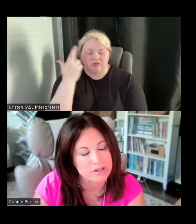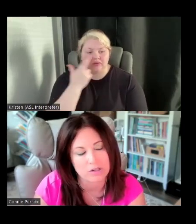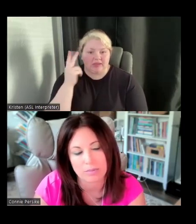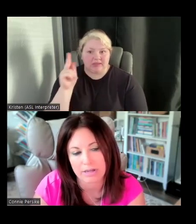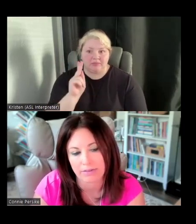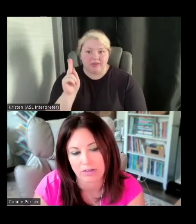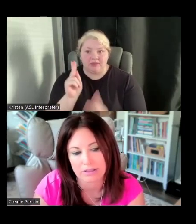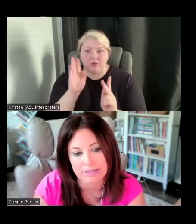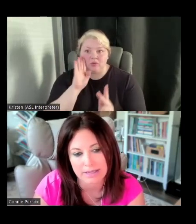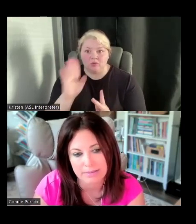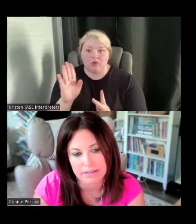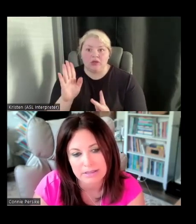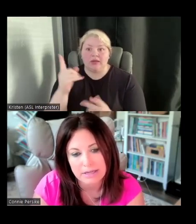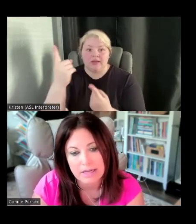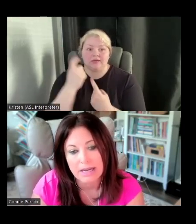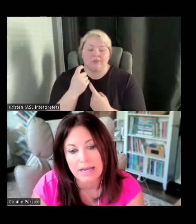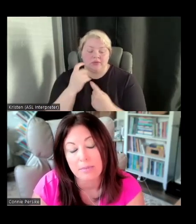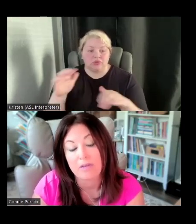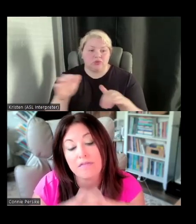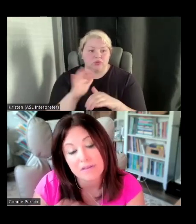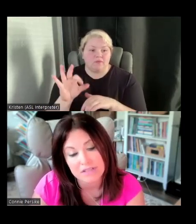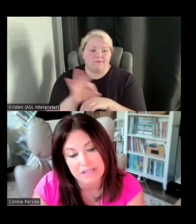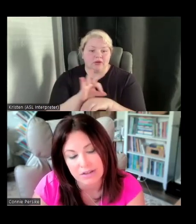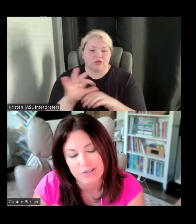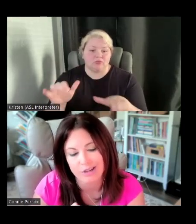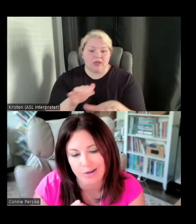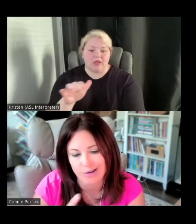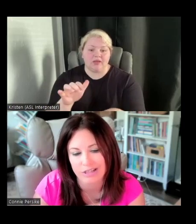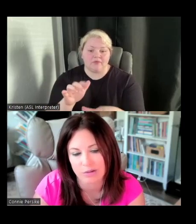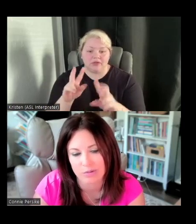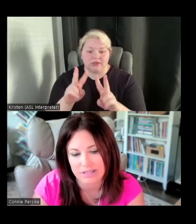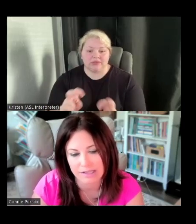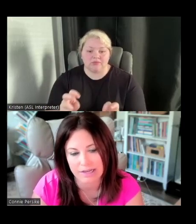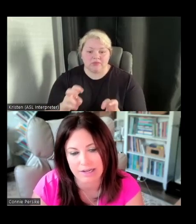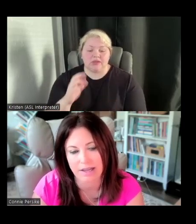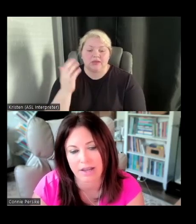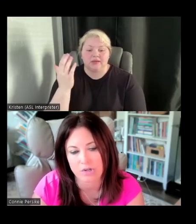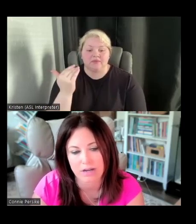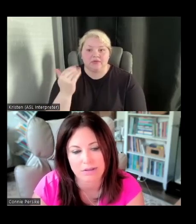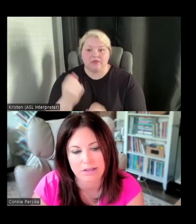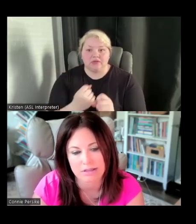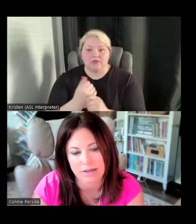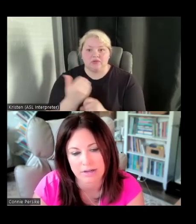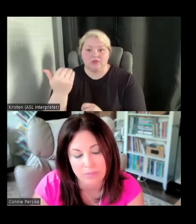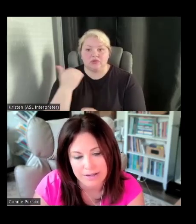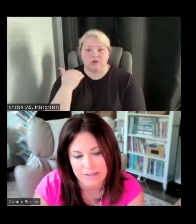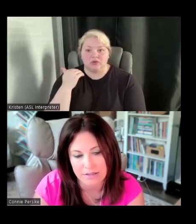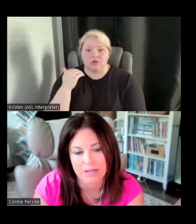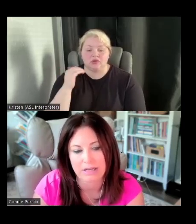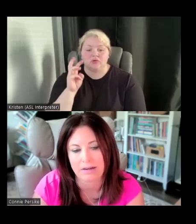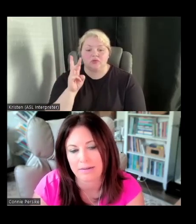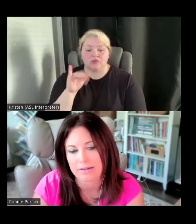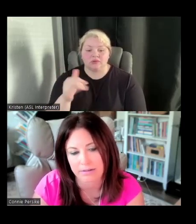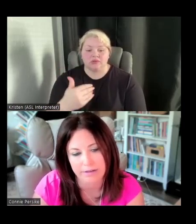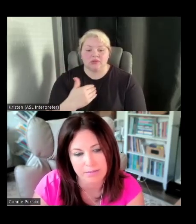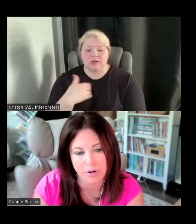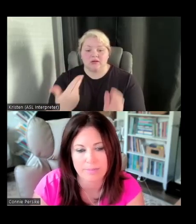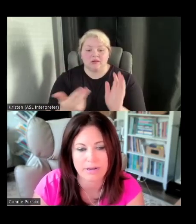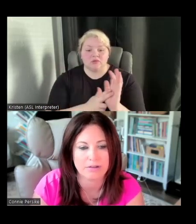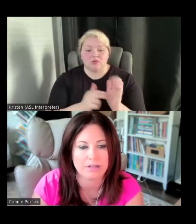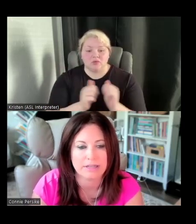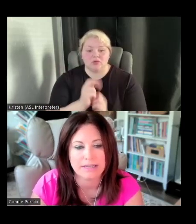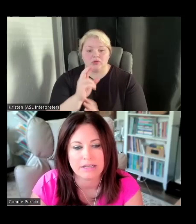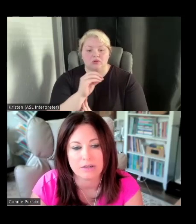conduct functional behavioral assessments. And about 15 years ago, Wisconsin had a contract with Dr. Ross Green, and I was learning